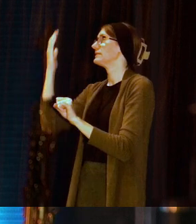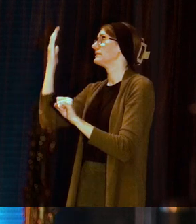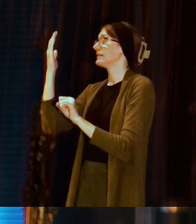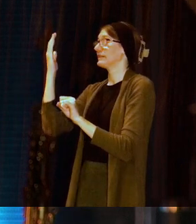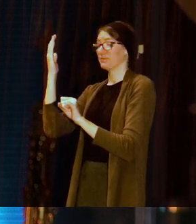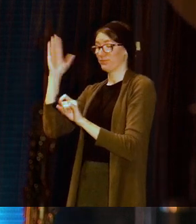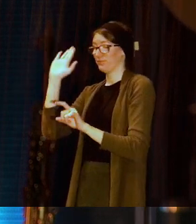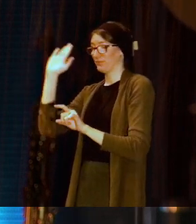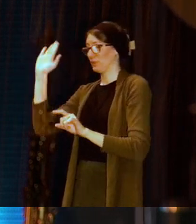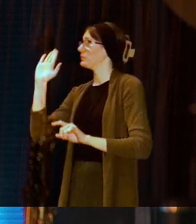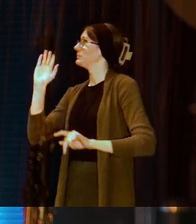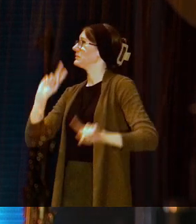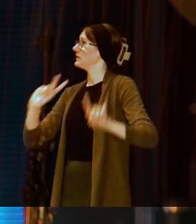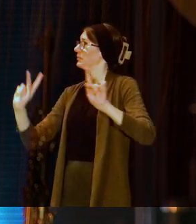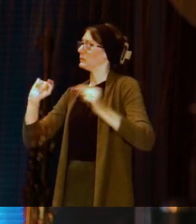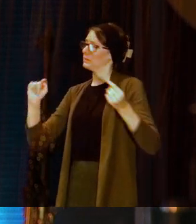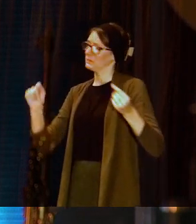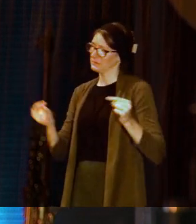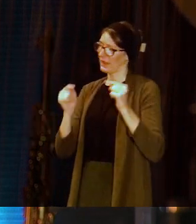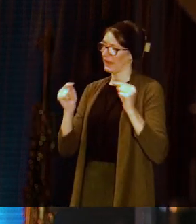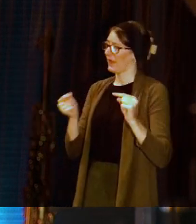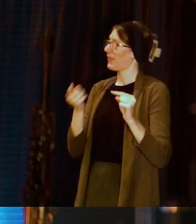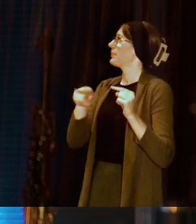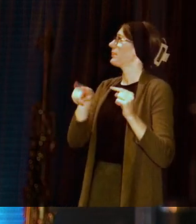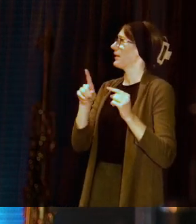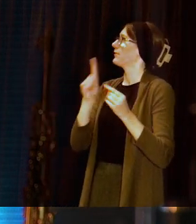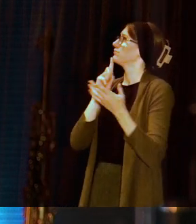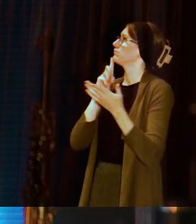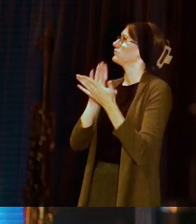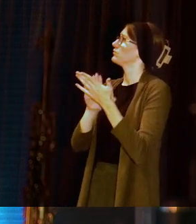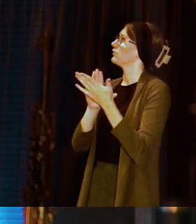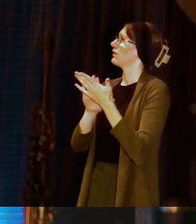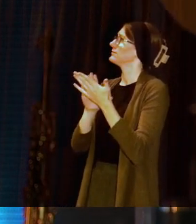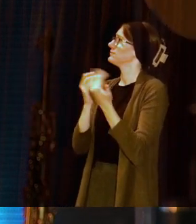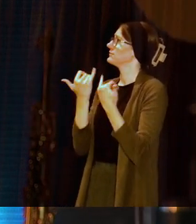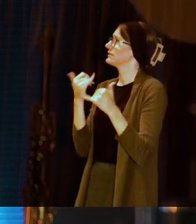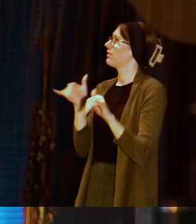godly ones who are afflicted are singing your praises.